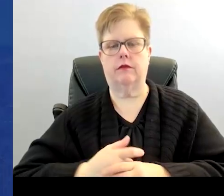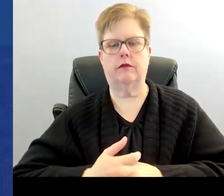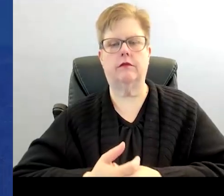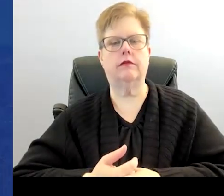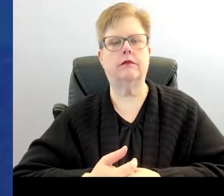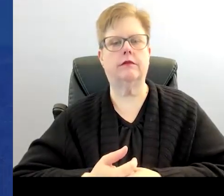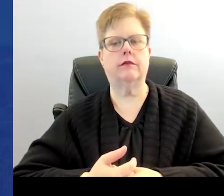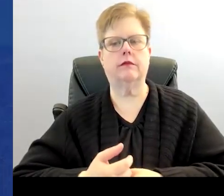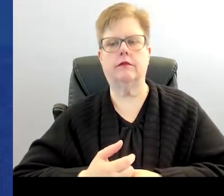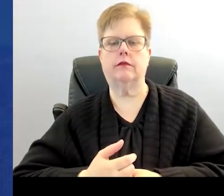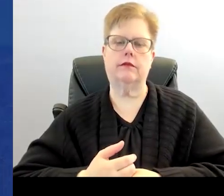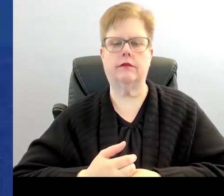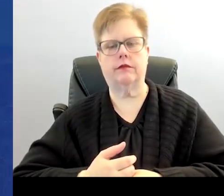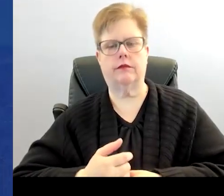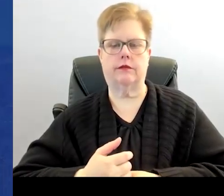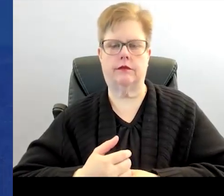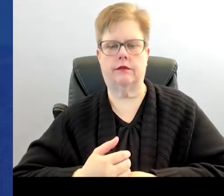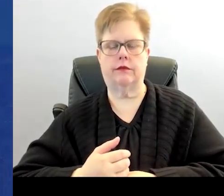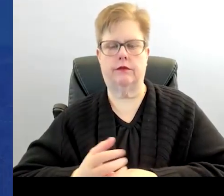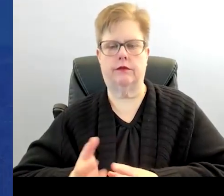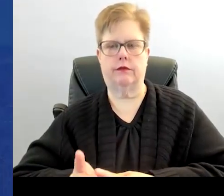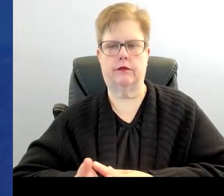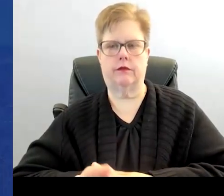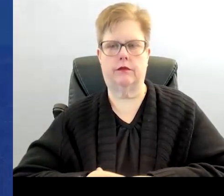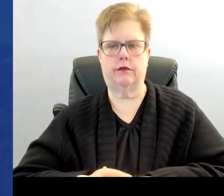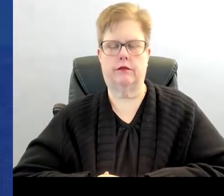Um, mm, mm, mm.